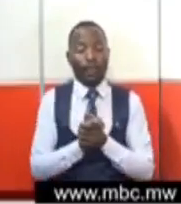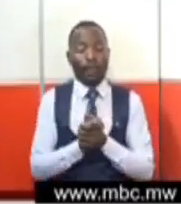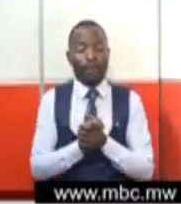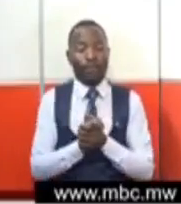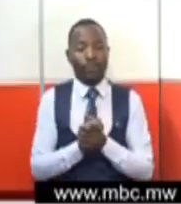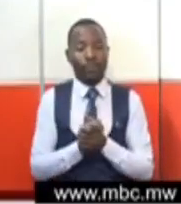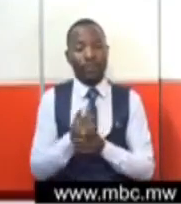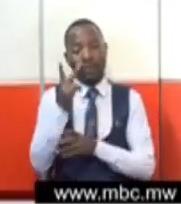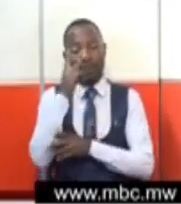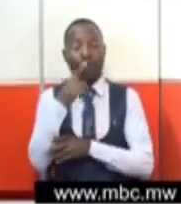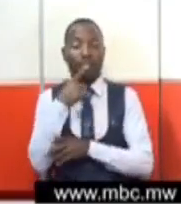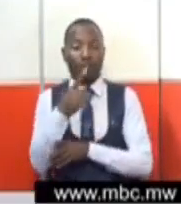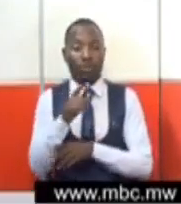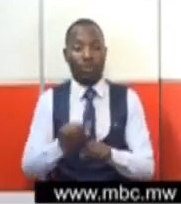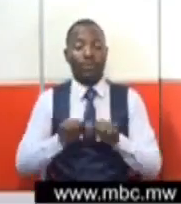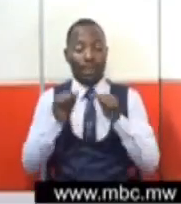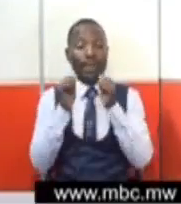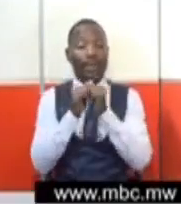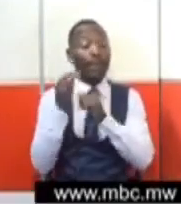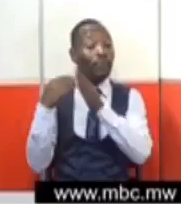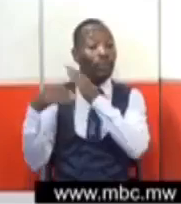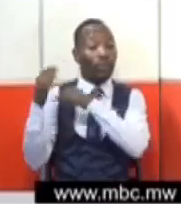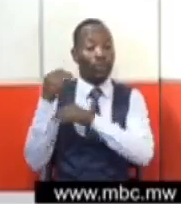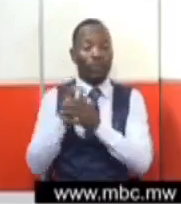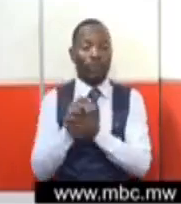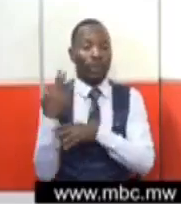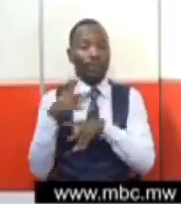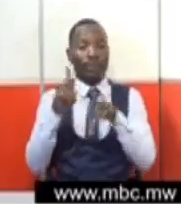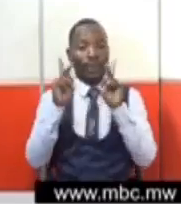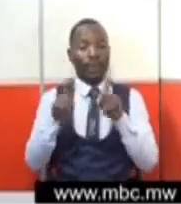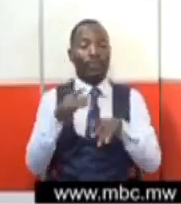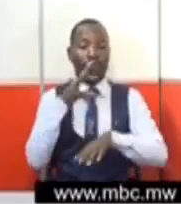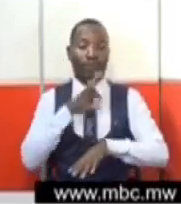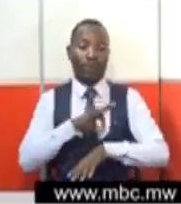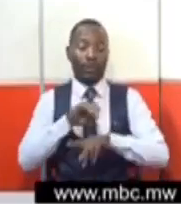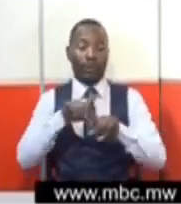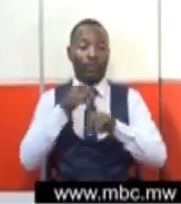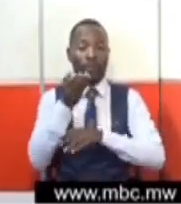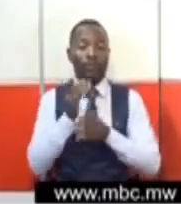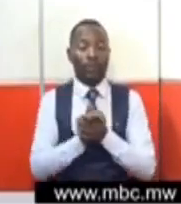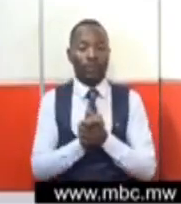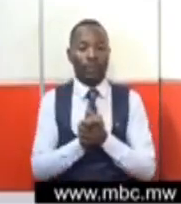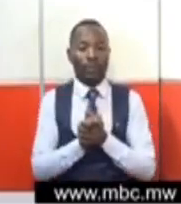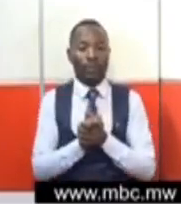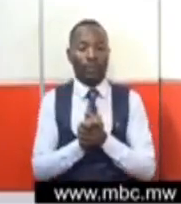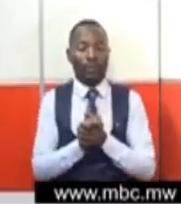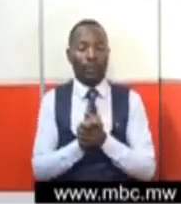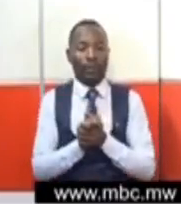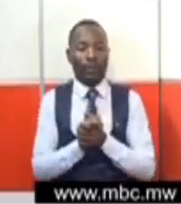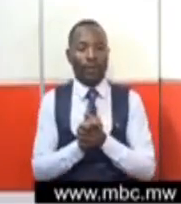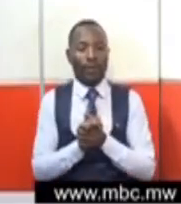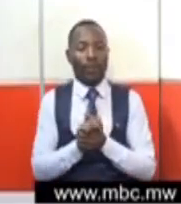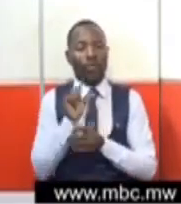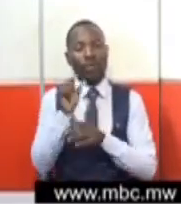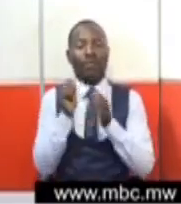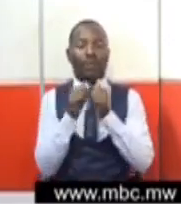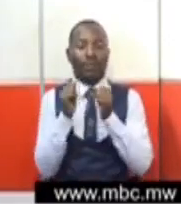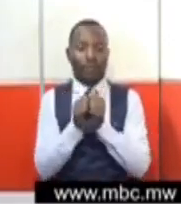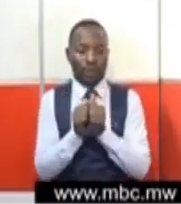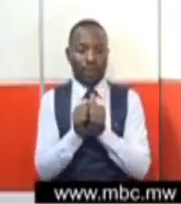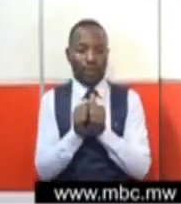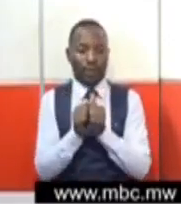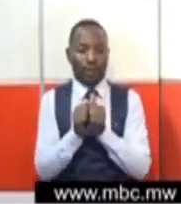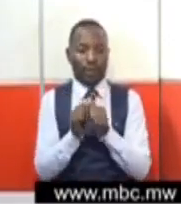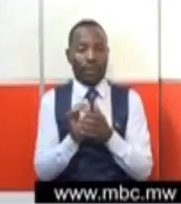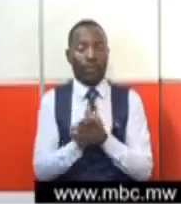What we see was just 10 years ago that the number of people that were benefiting from this program was a fraction of almost